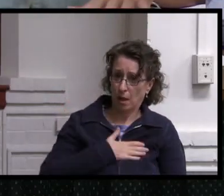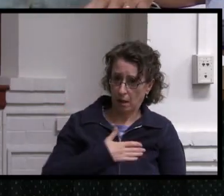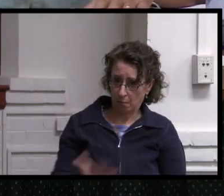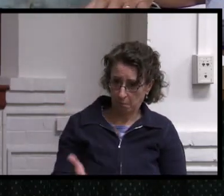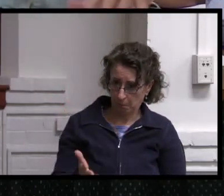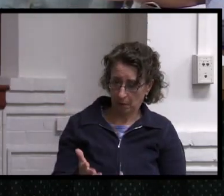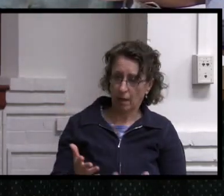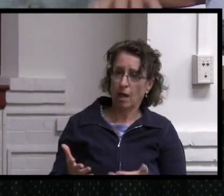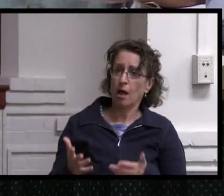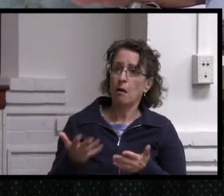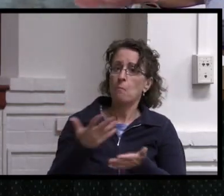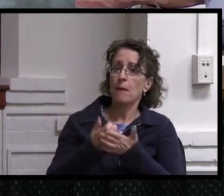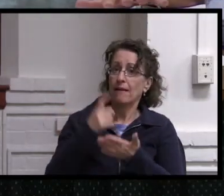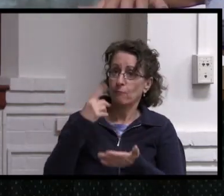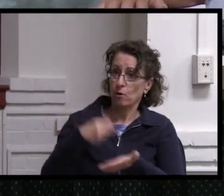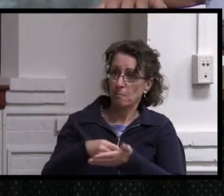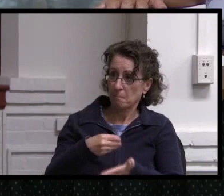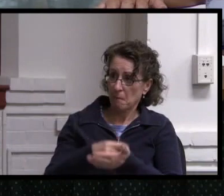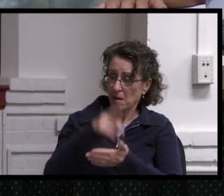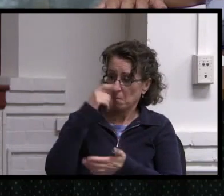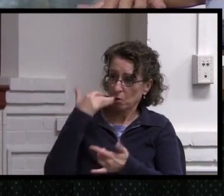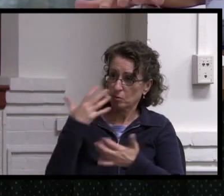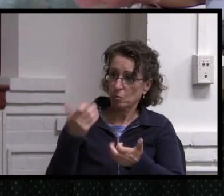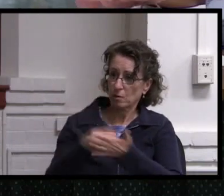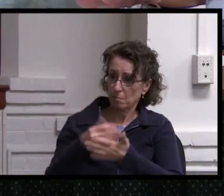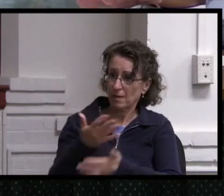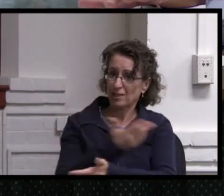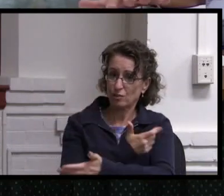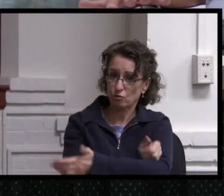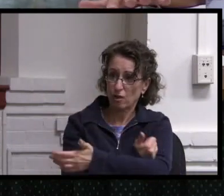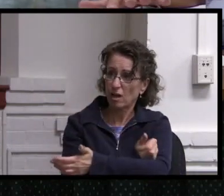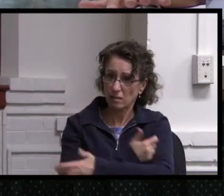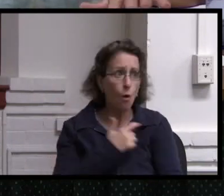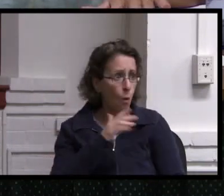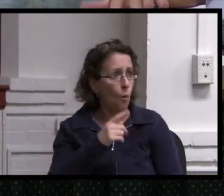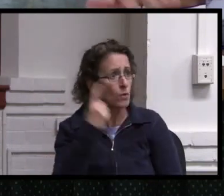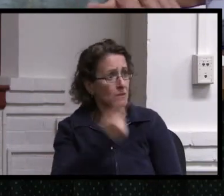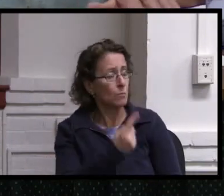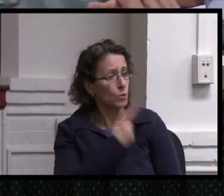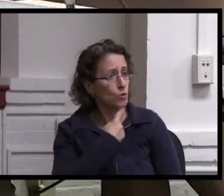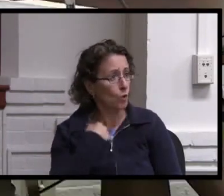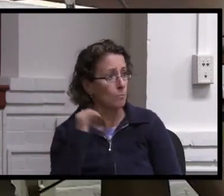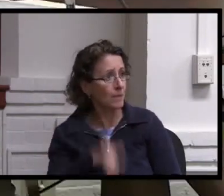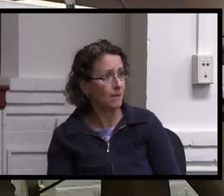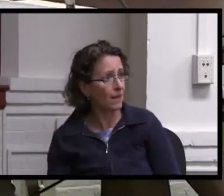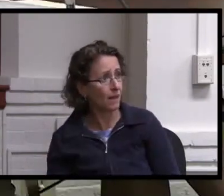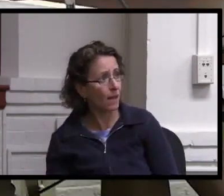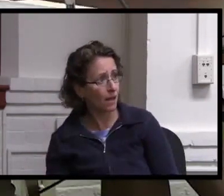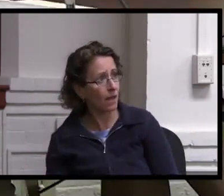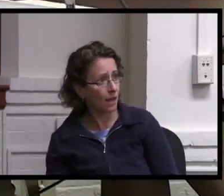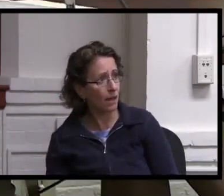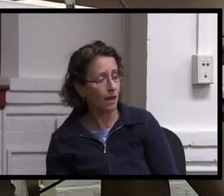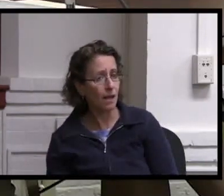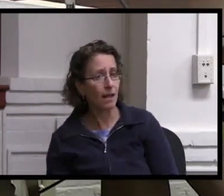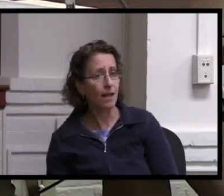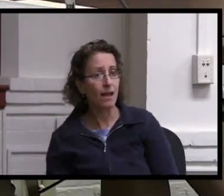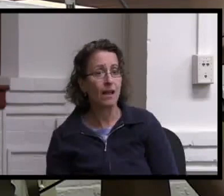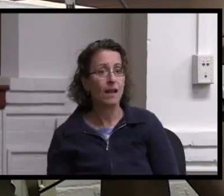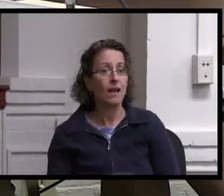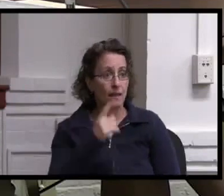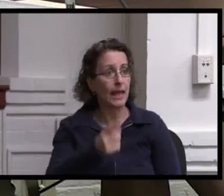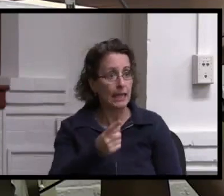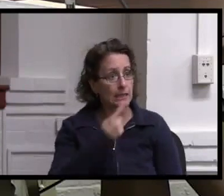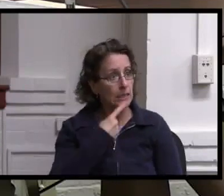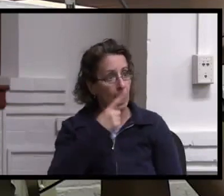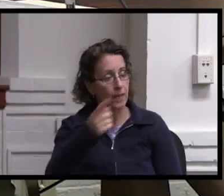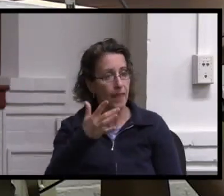you the complete truth on that. They actually said, yeah, they buy drugs. Oh. And I said that they reported they buy